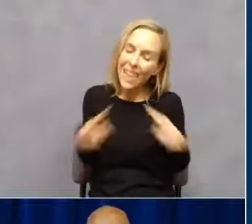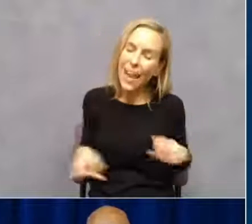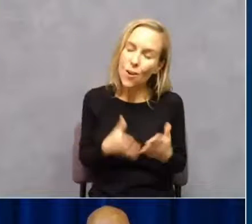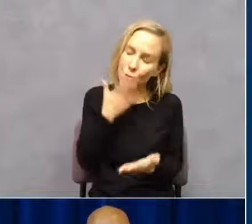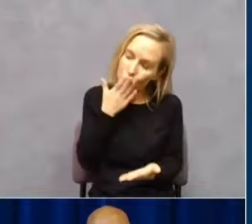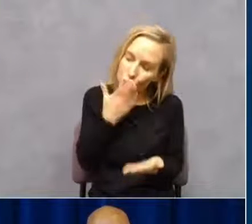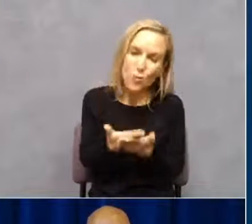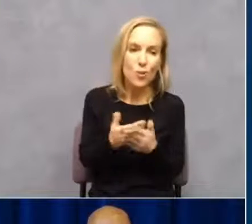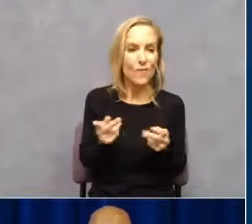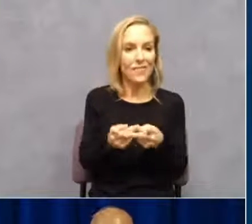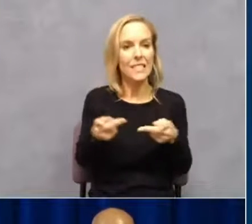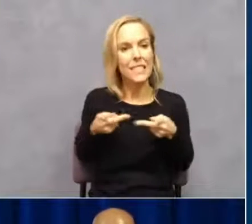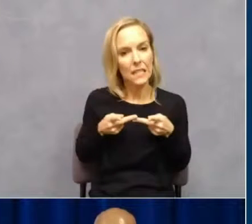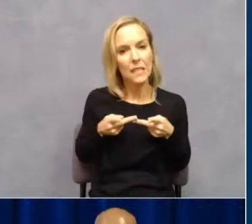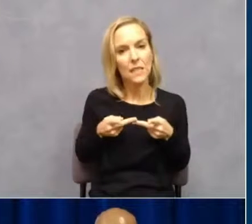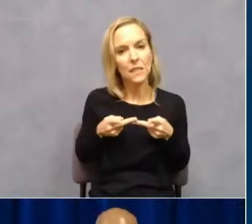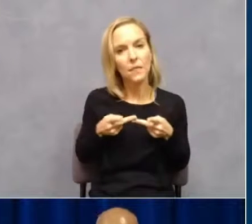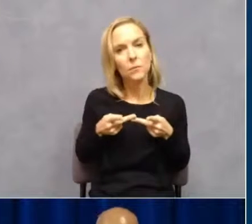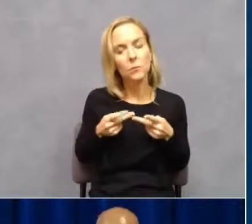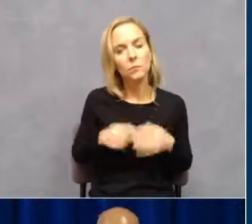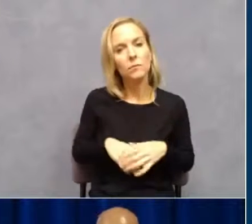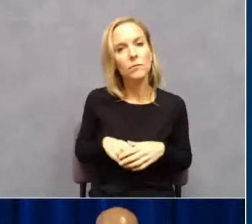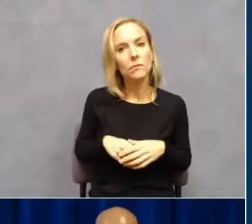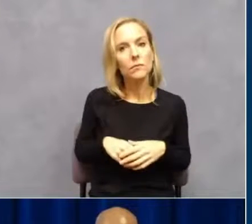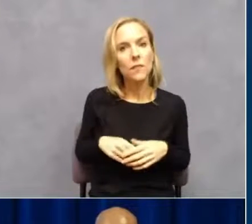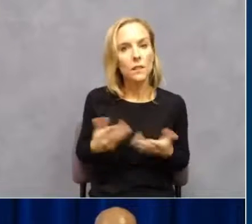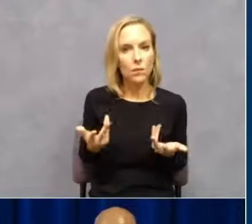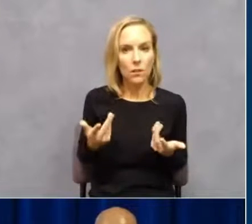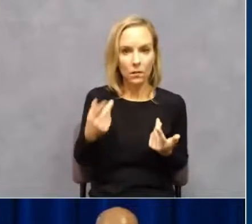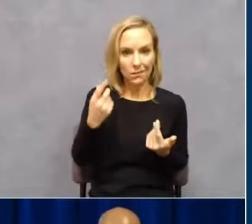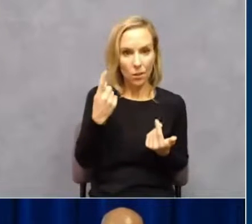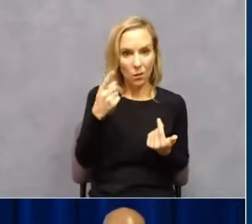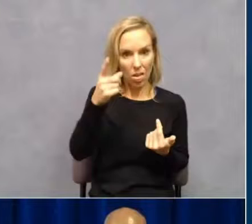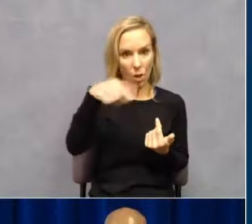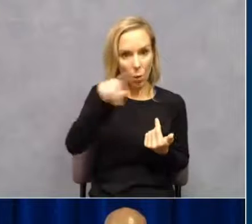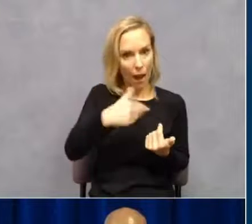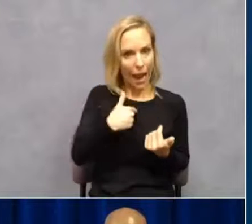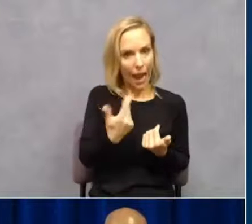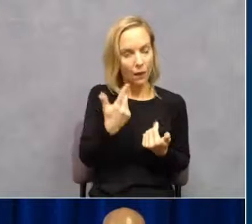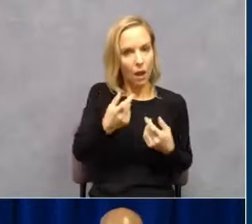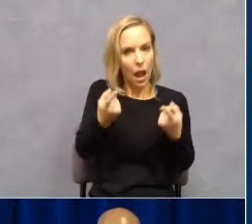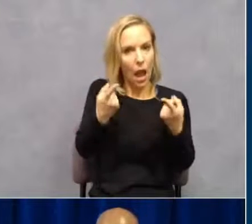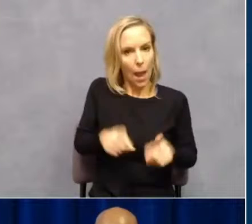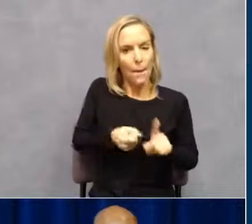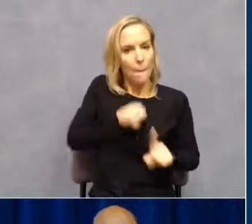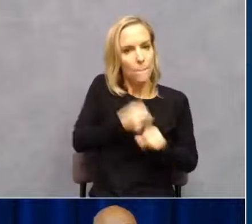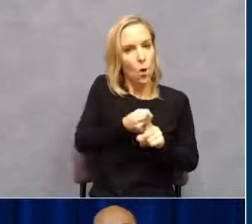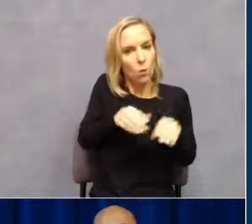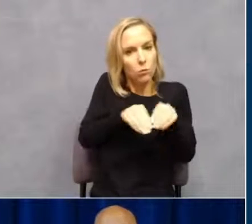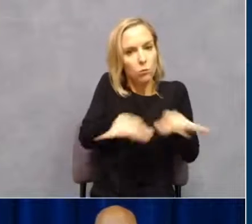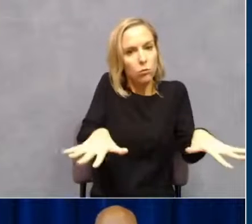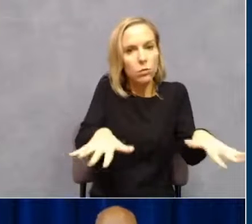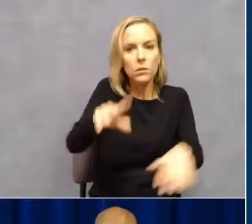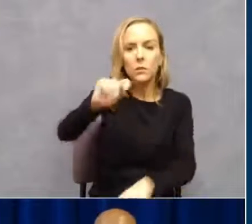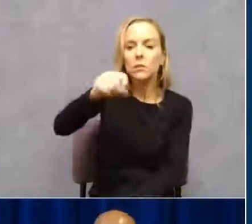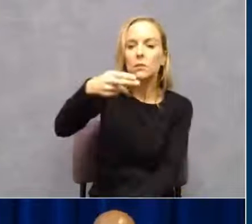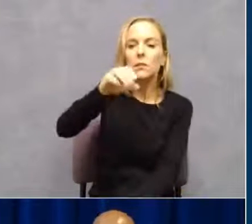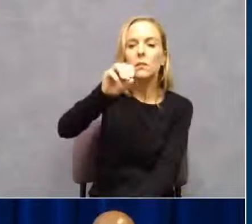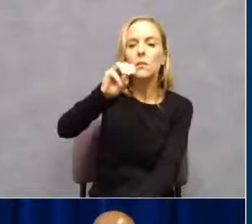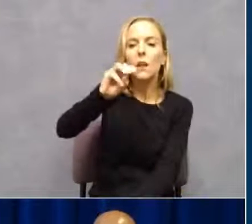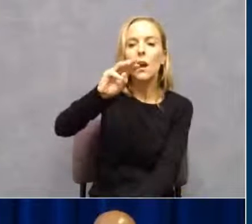facilities. And we have an outbreak in one. We have an outbreak in Thompson Hood, in